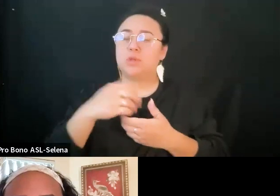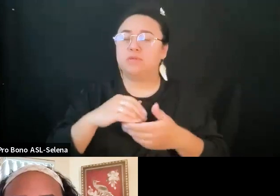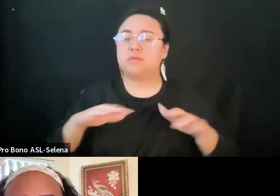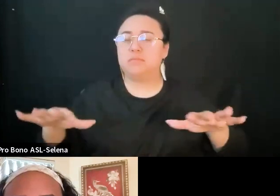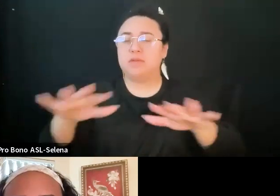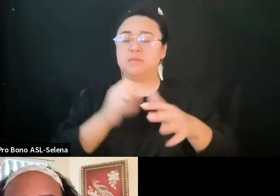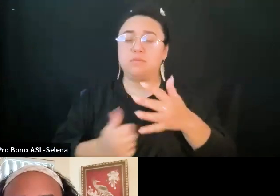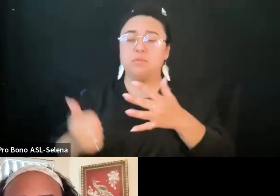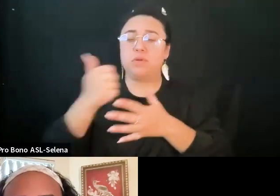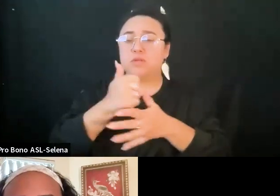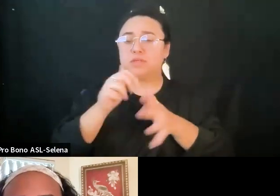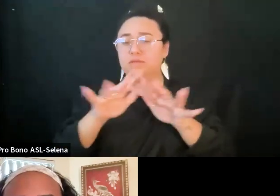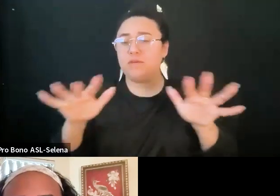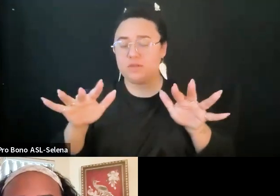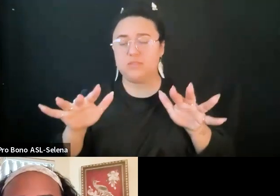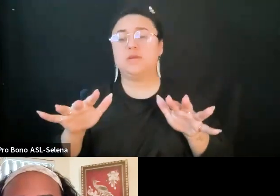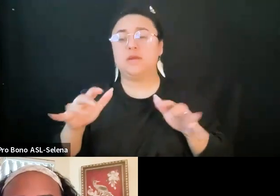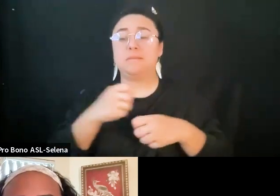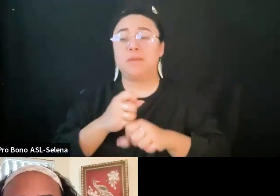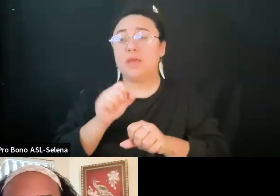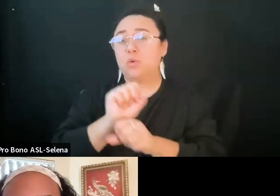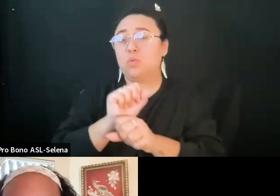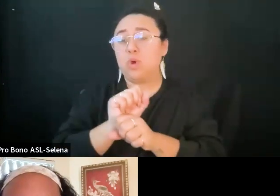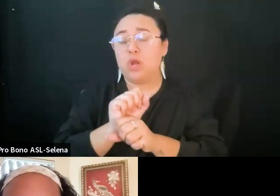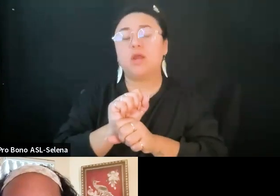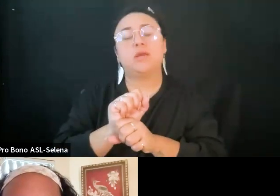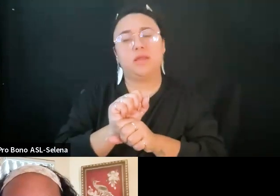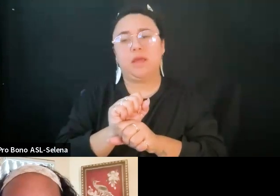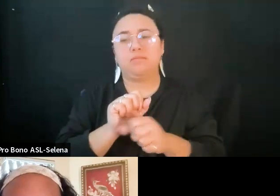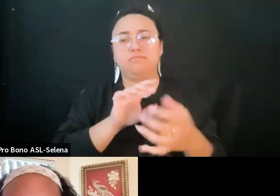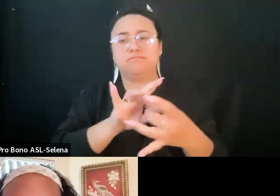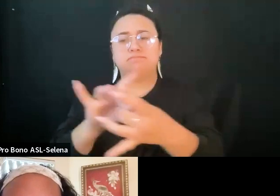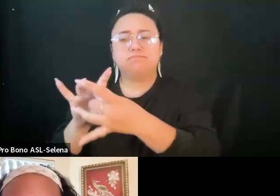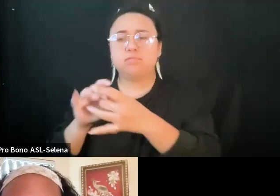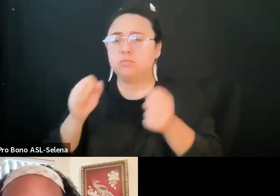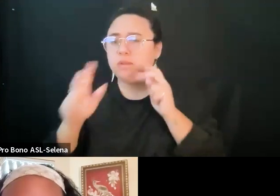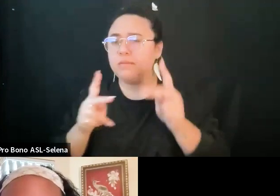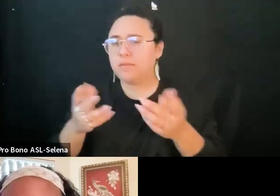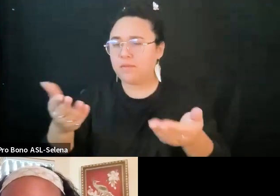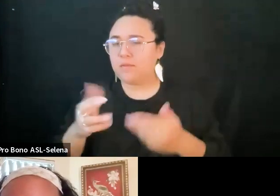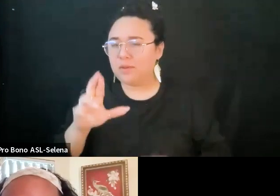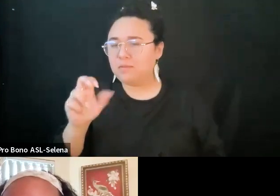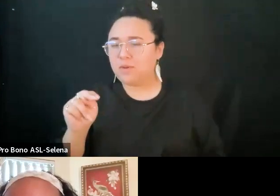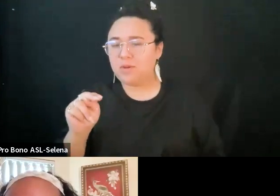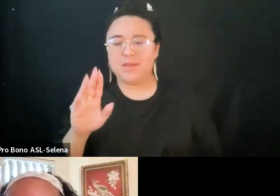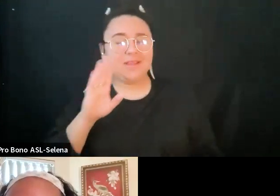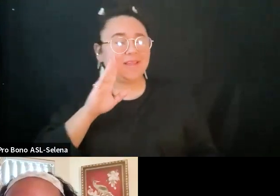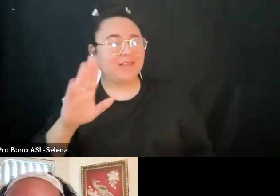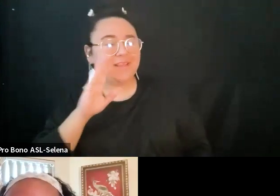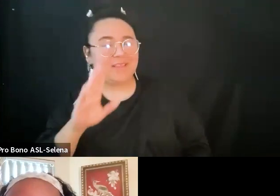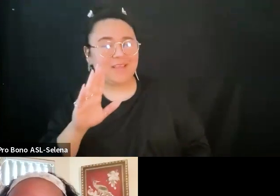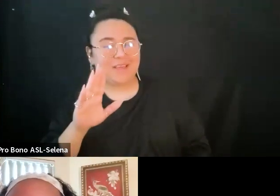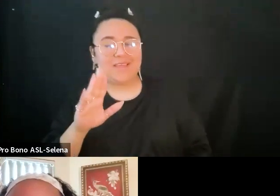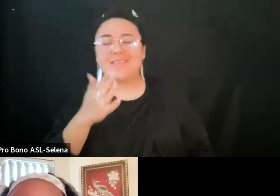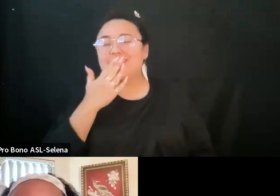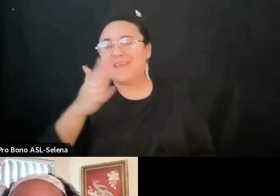aim to continue creating work that speaks to many walks of life. Ron, welcome. Hello, thank you.